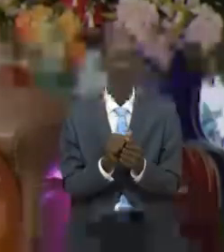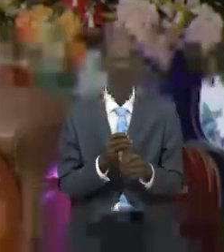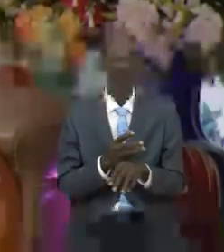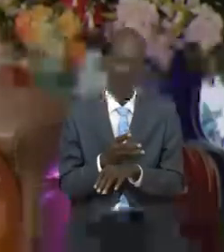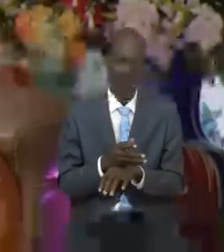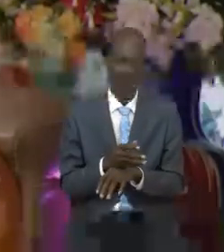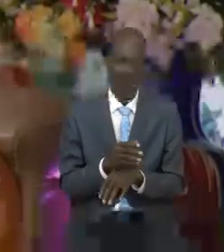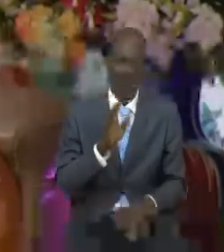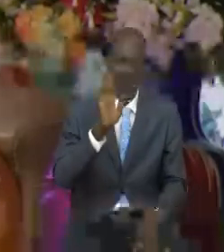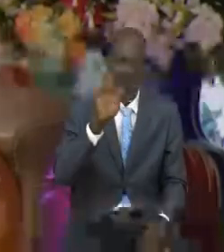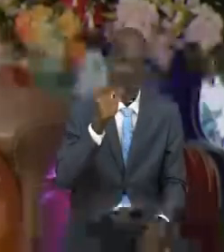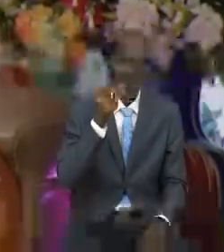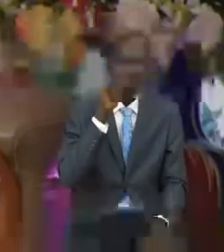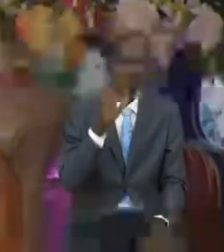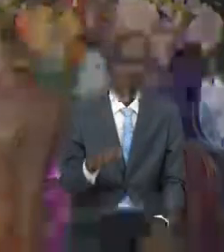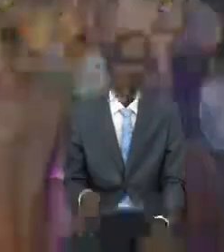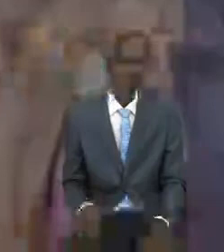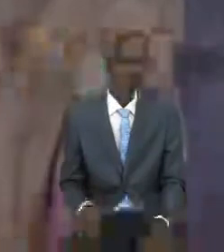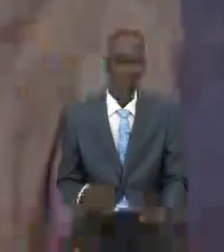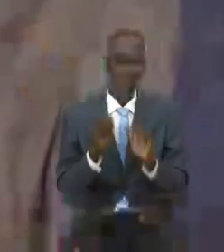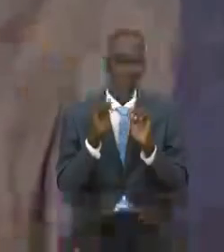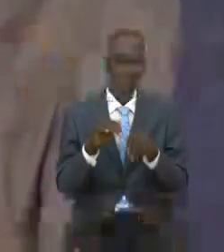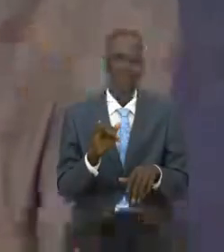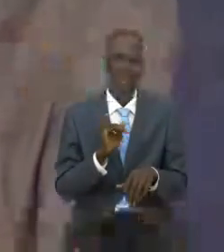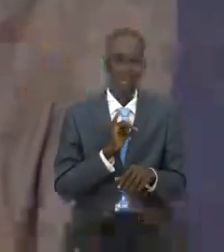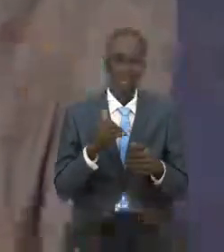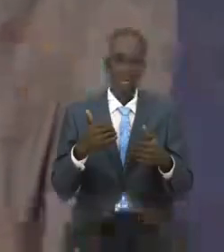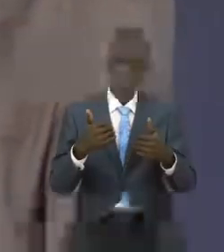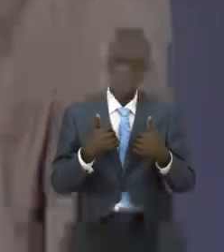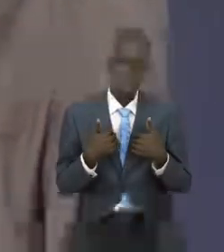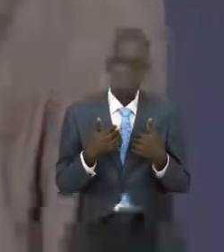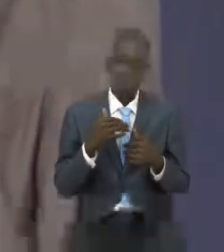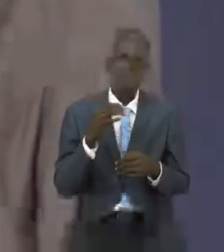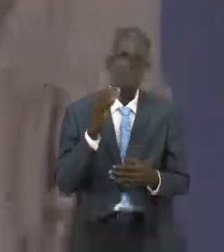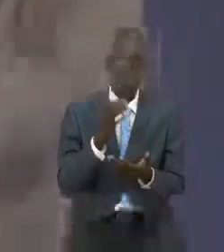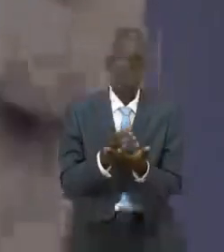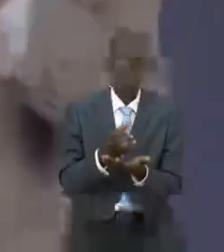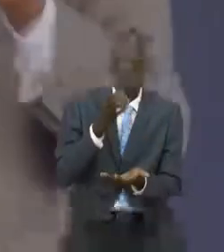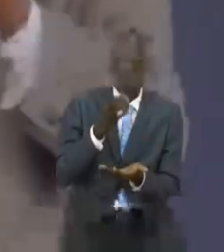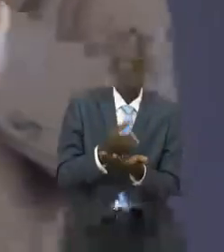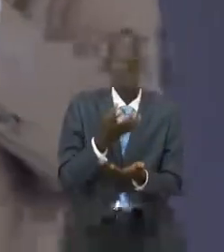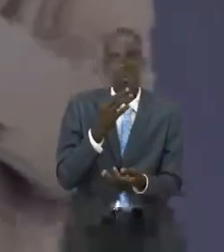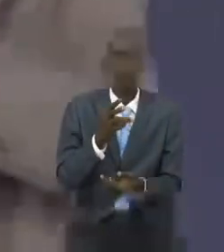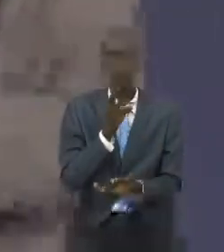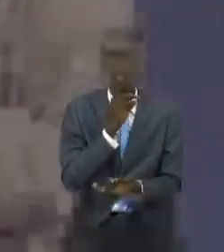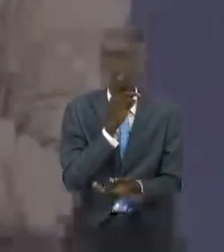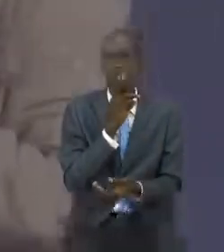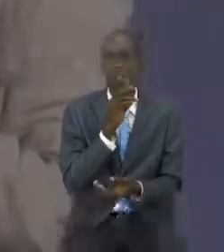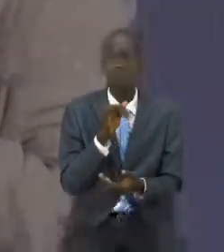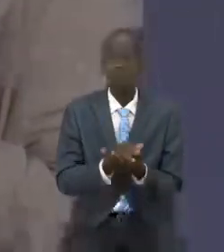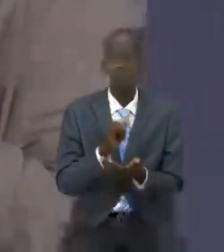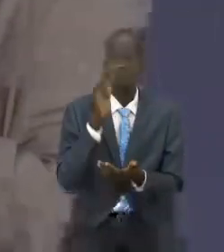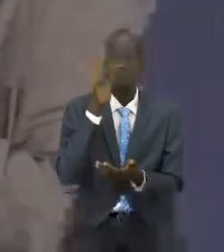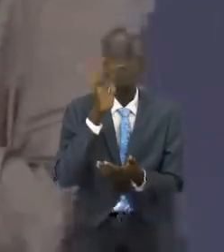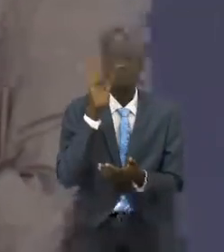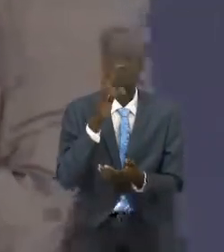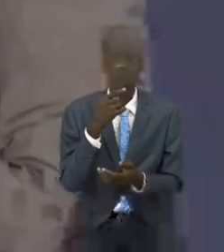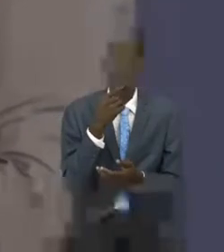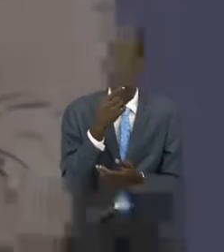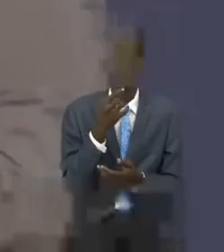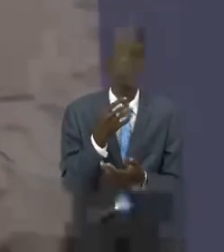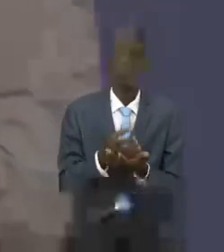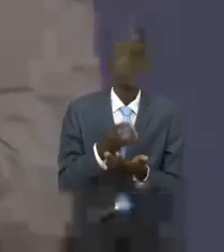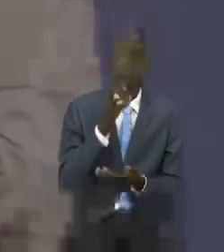woman, can I have a glass of water to drink? That woman could have said, water to drink,